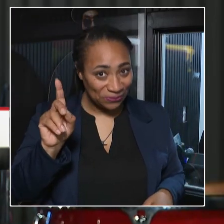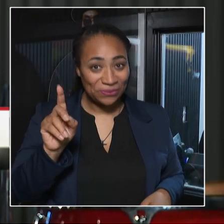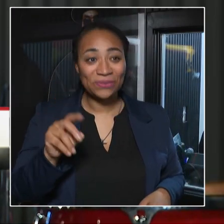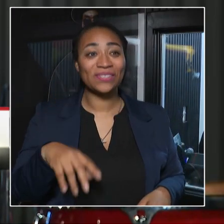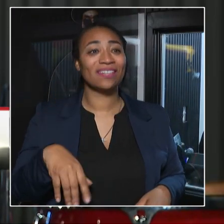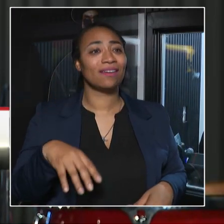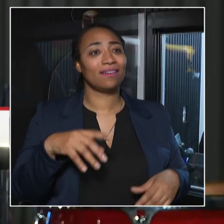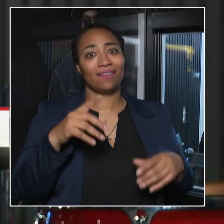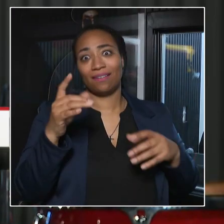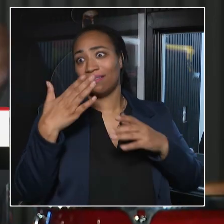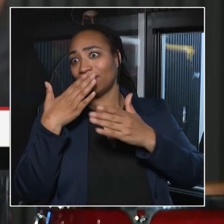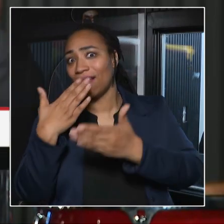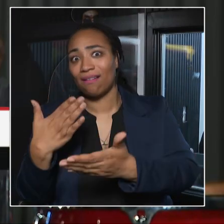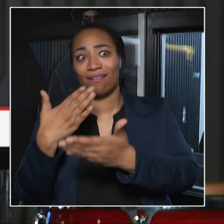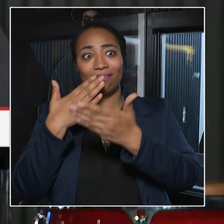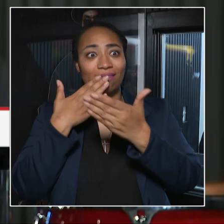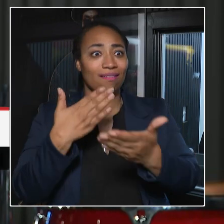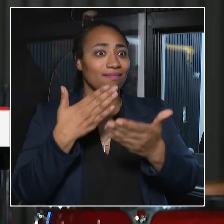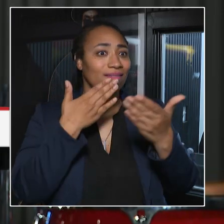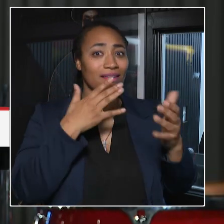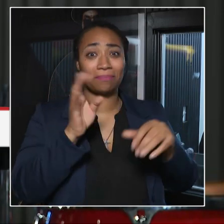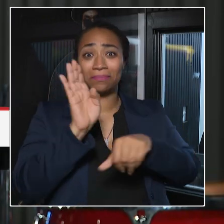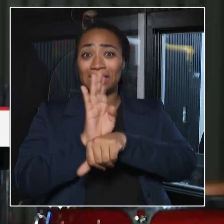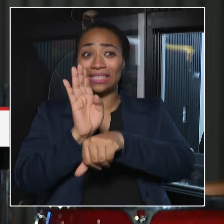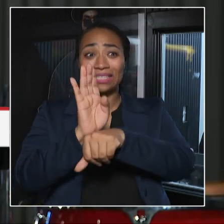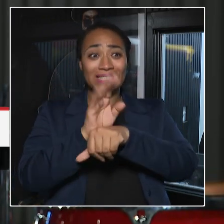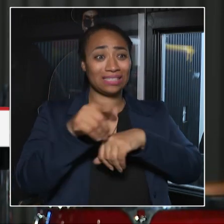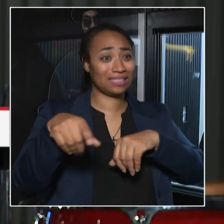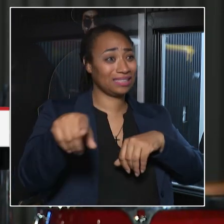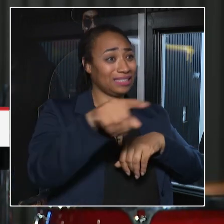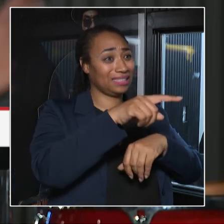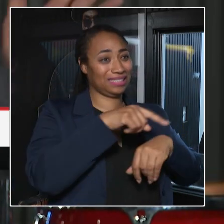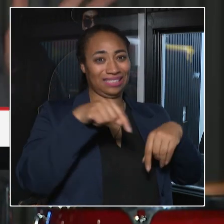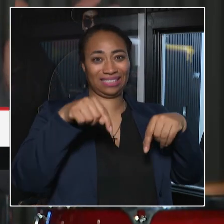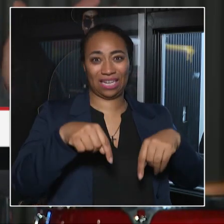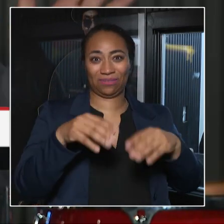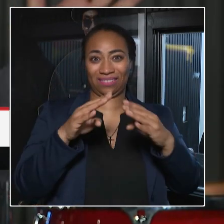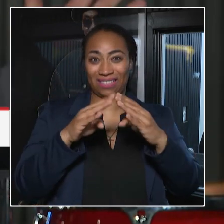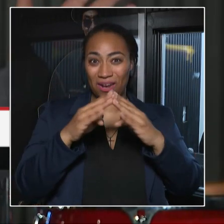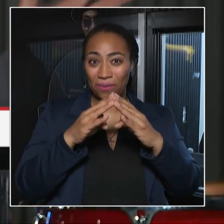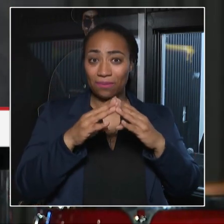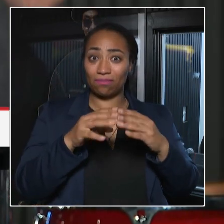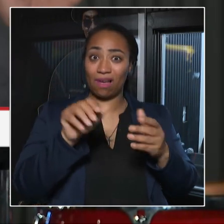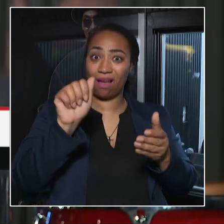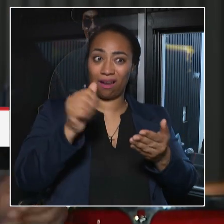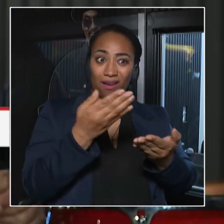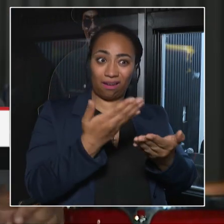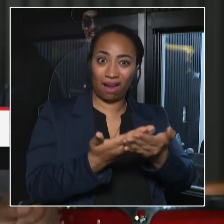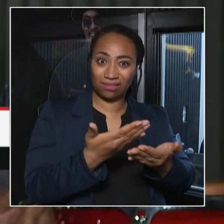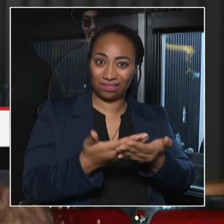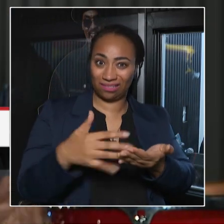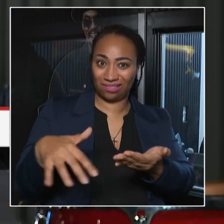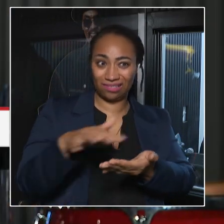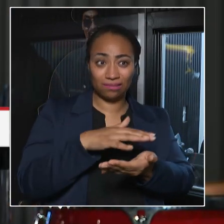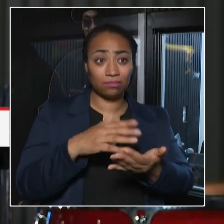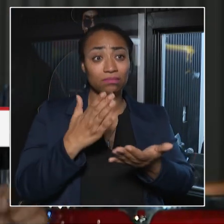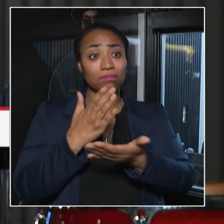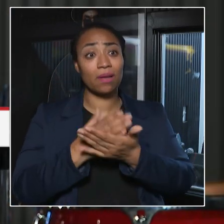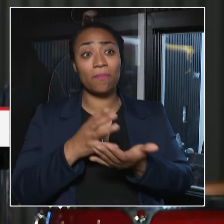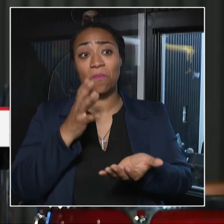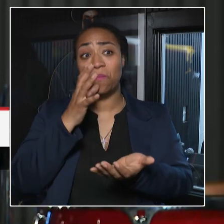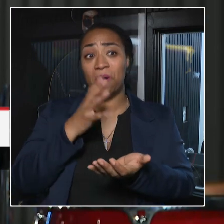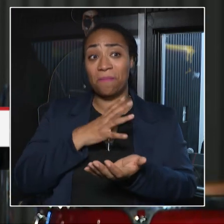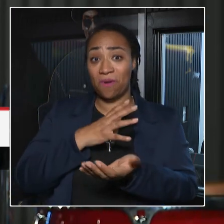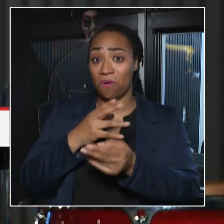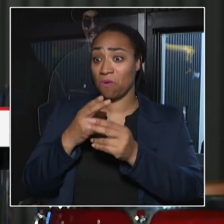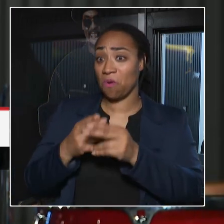downtown Anacostia, around the corner, black women owned. Not, some will call it DEI, I don't know, but I just say black